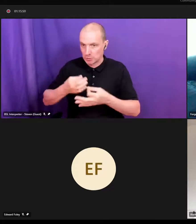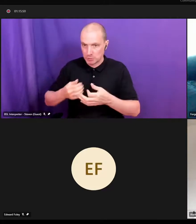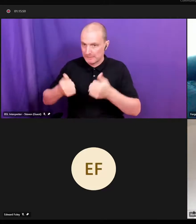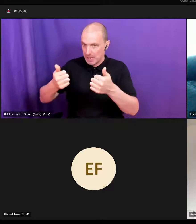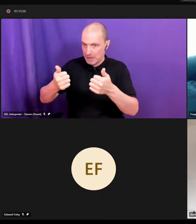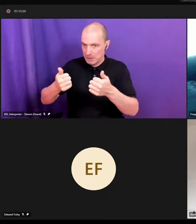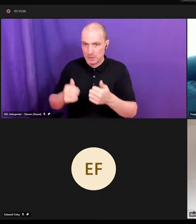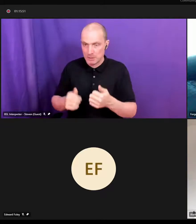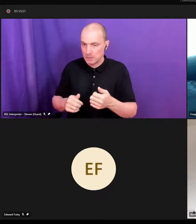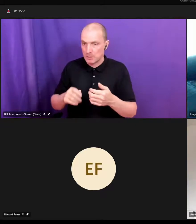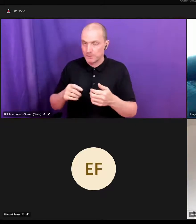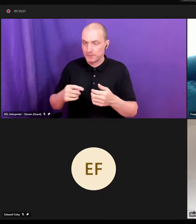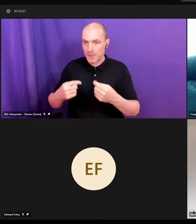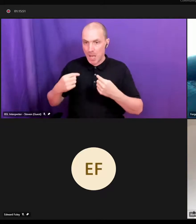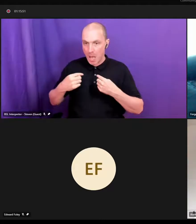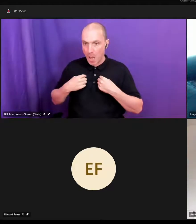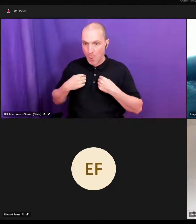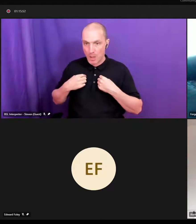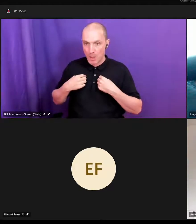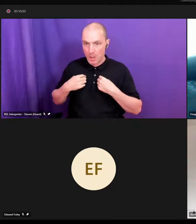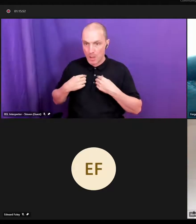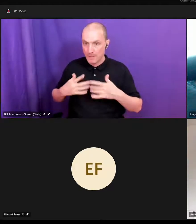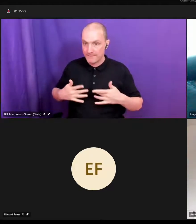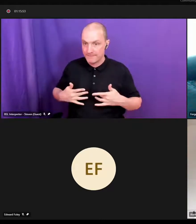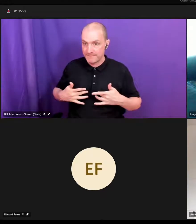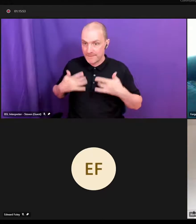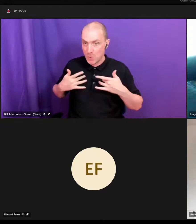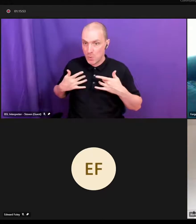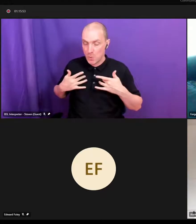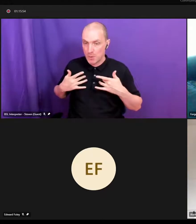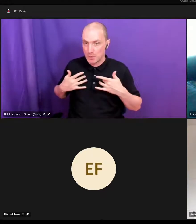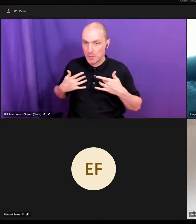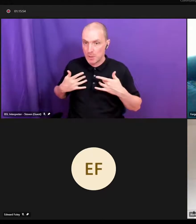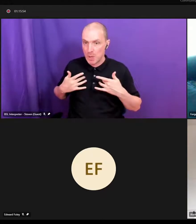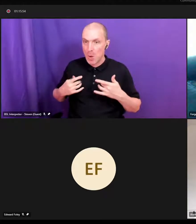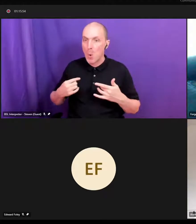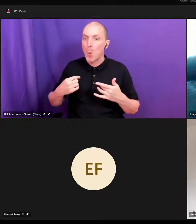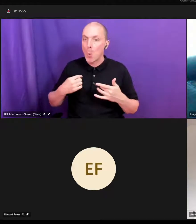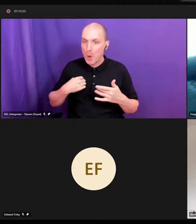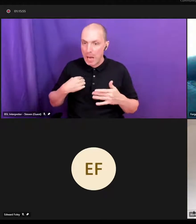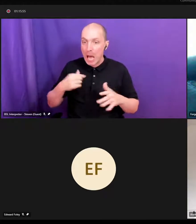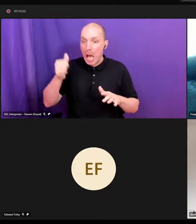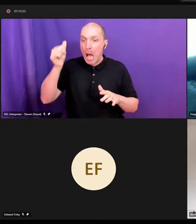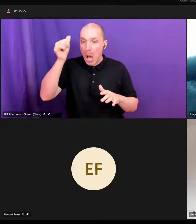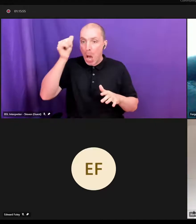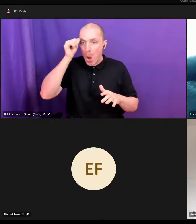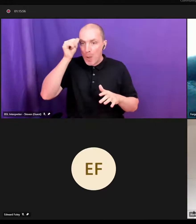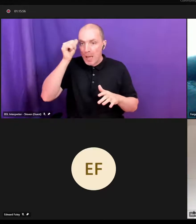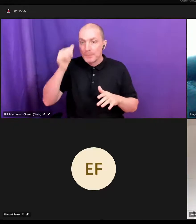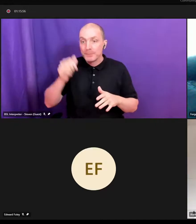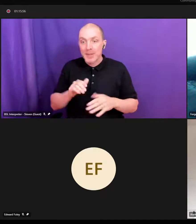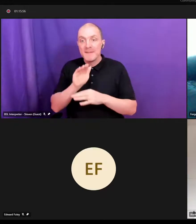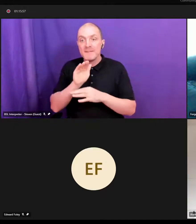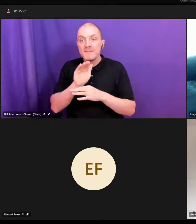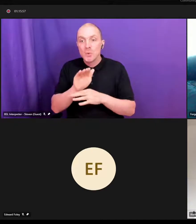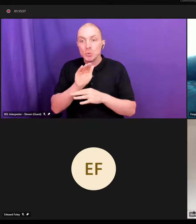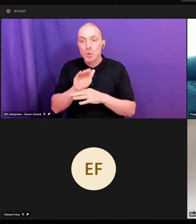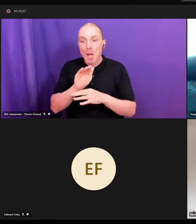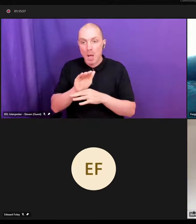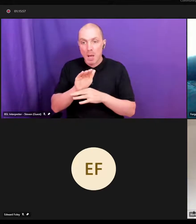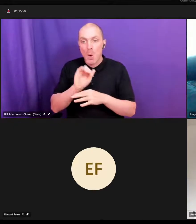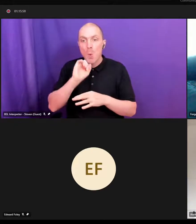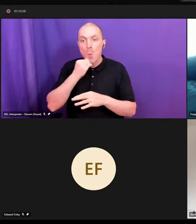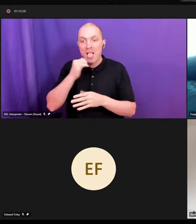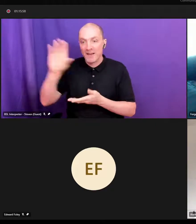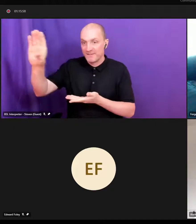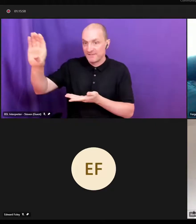Councillor Nealon, as our view is that we are aware that there'll be future funding coming forward, and we need